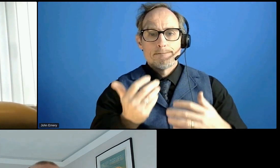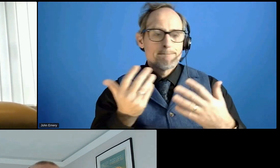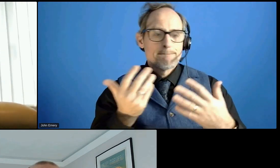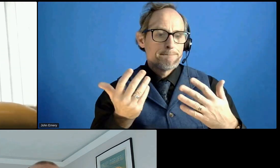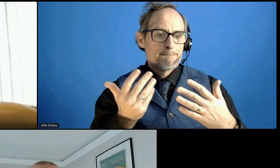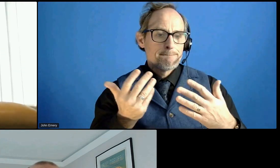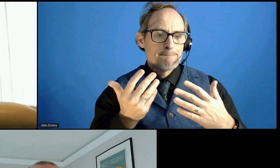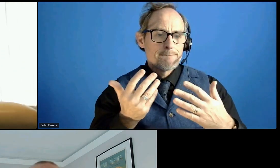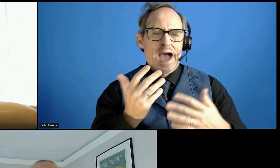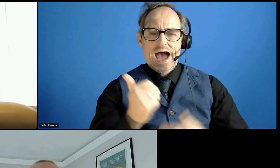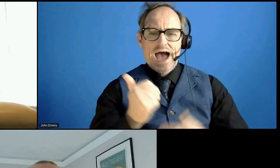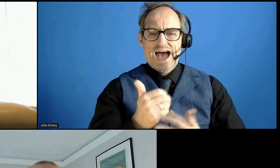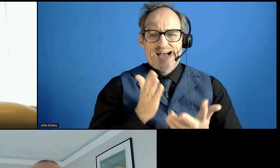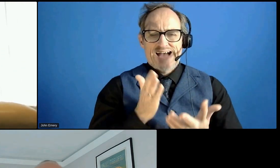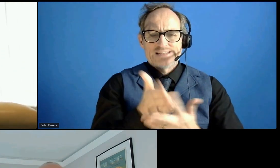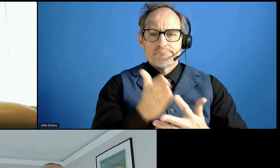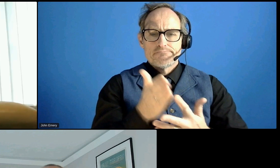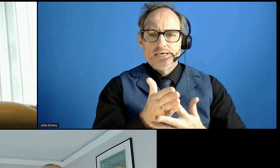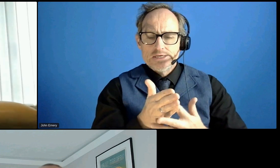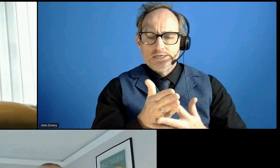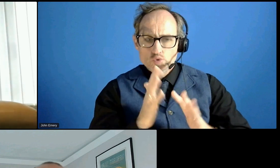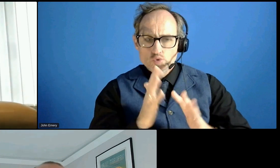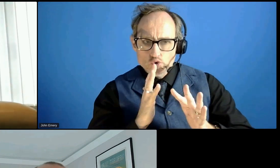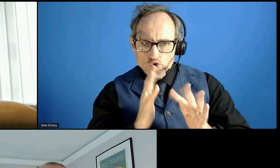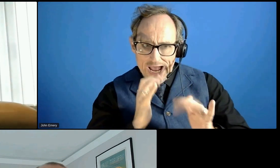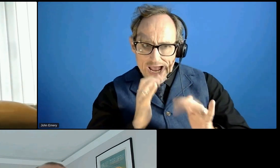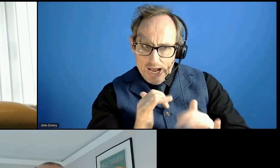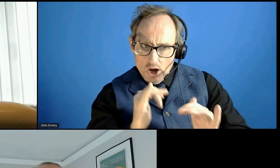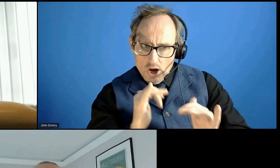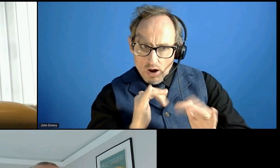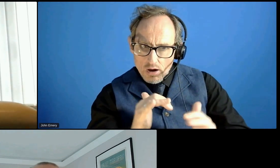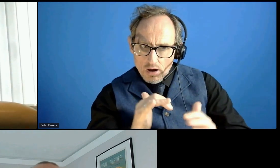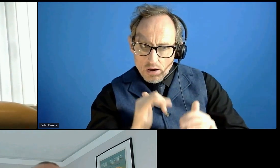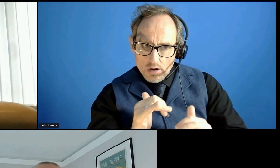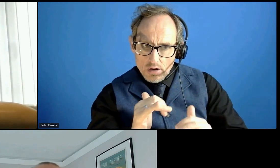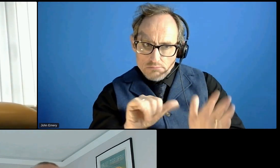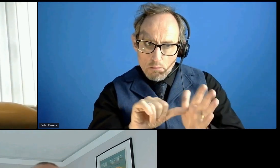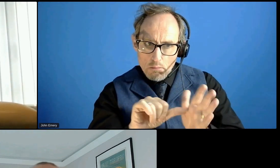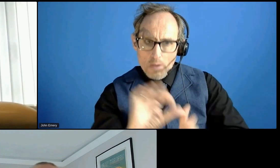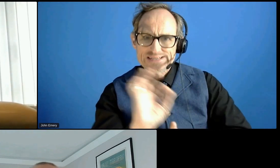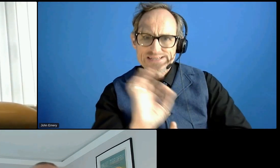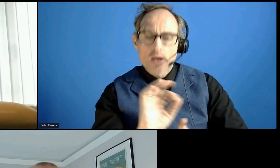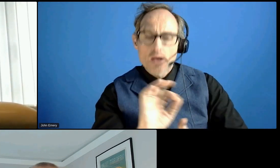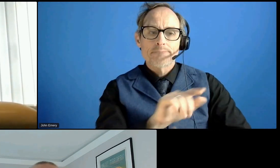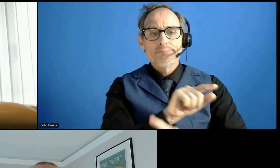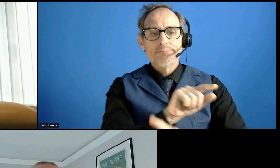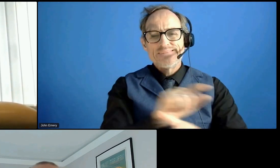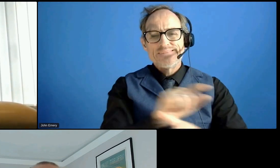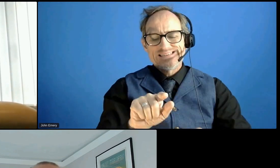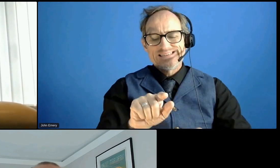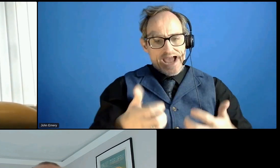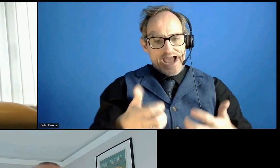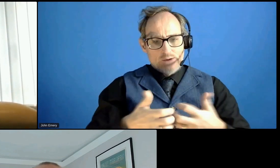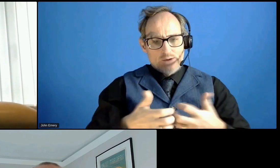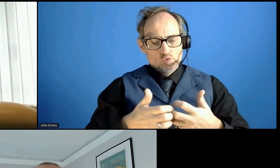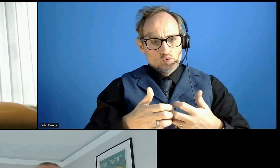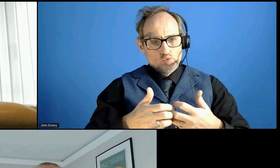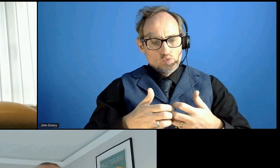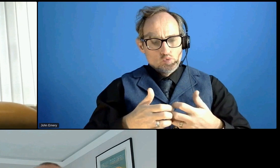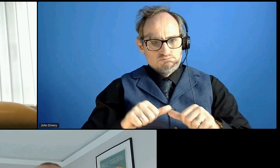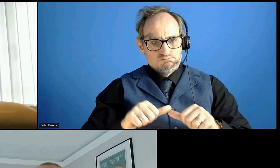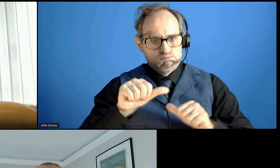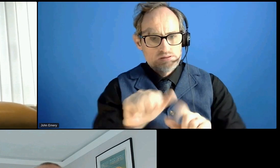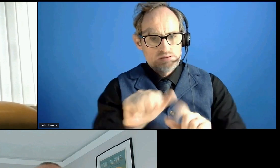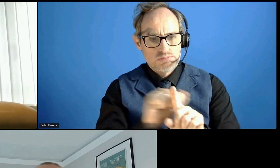so it's all good. Yeah. But how do you go get beyond that? What is it that we need to know?